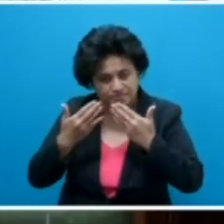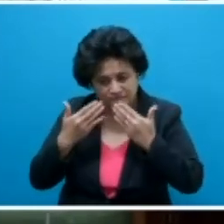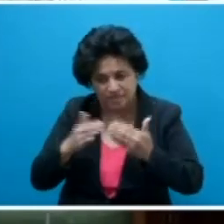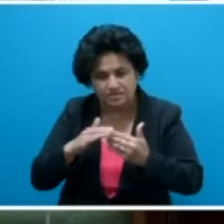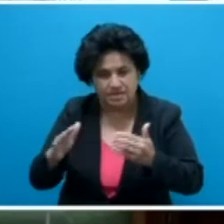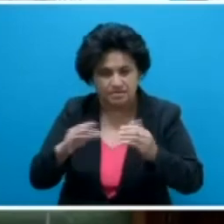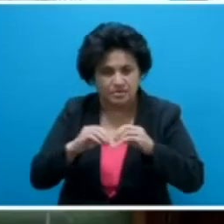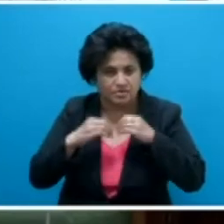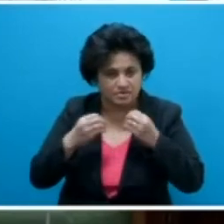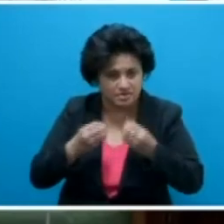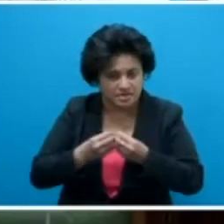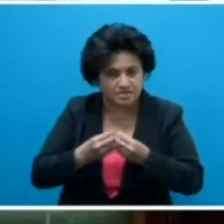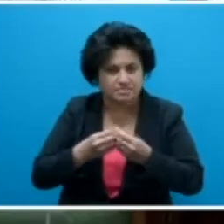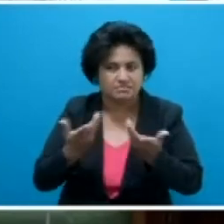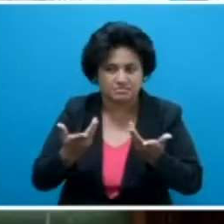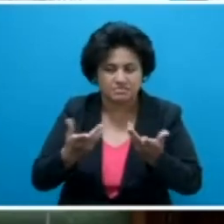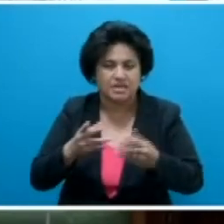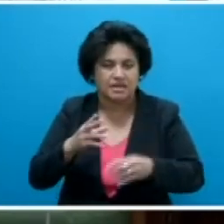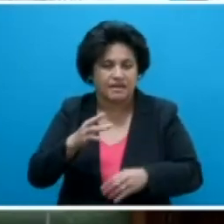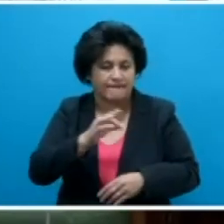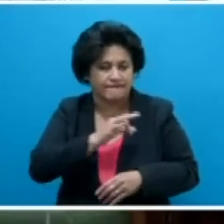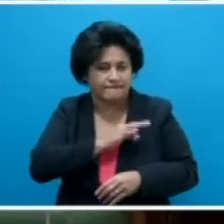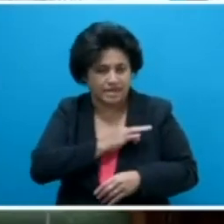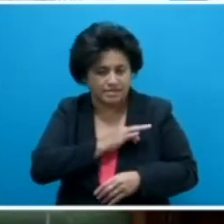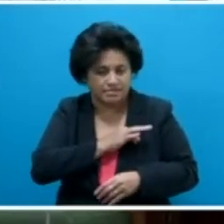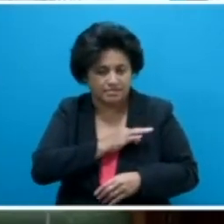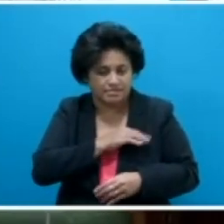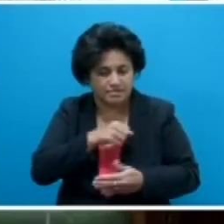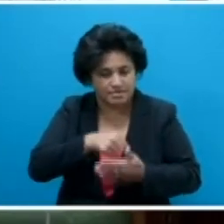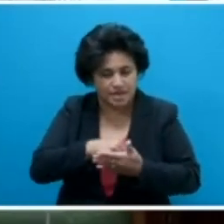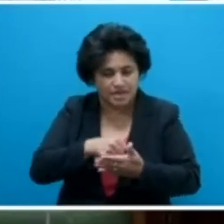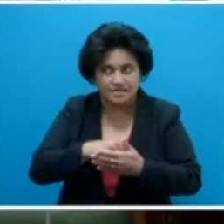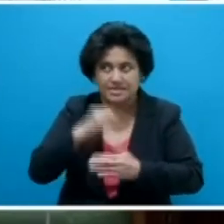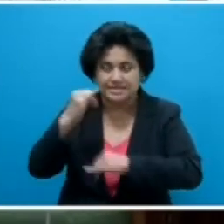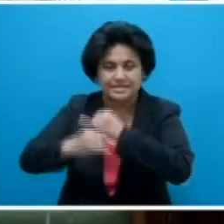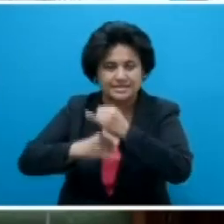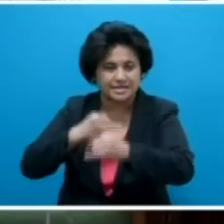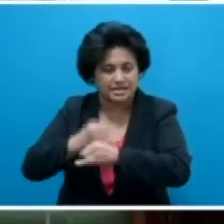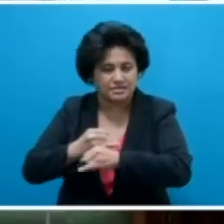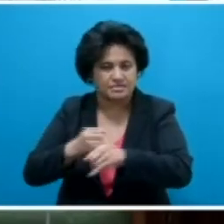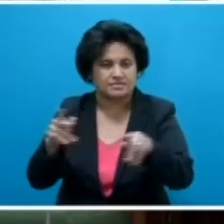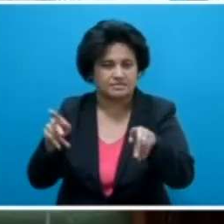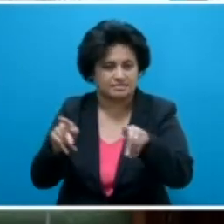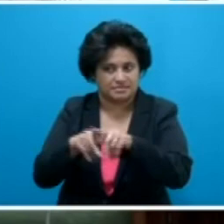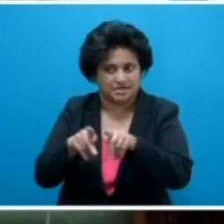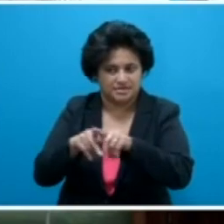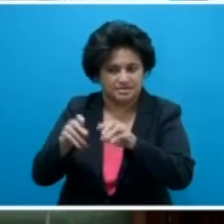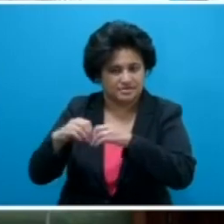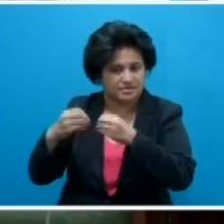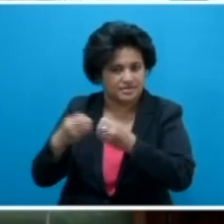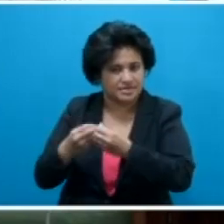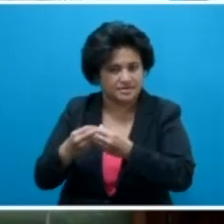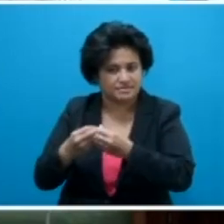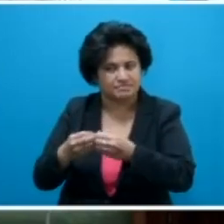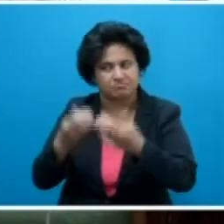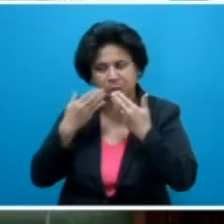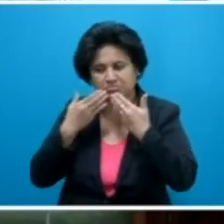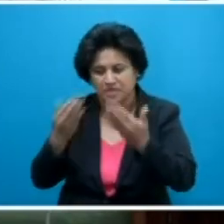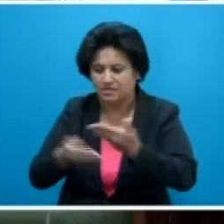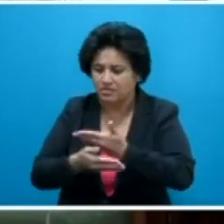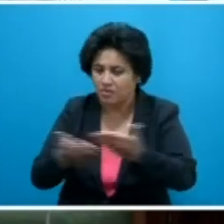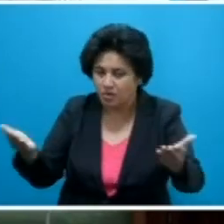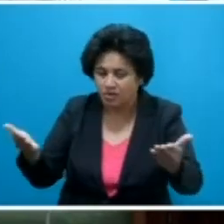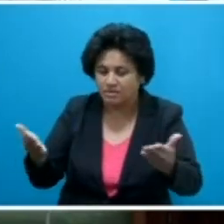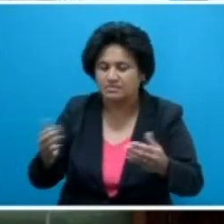organizations, faith-based organizations, international development partners, and individuals for their tremendous support. I wish to